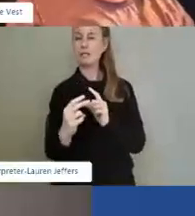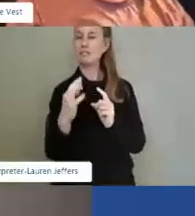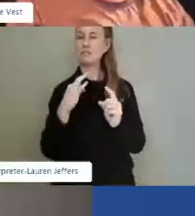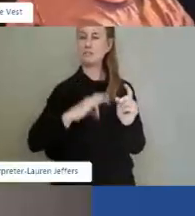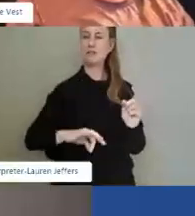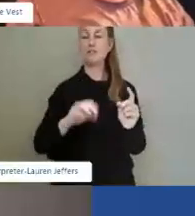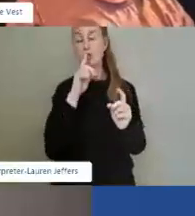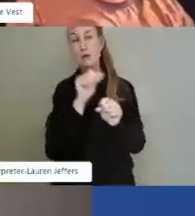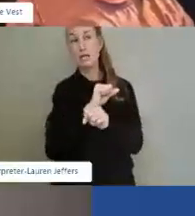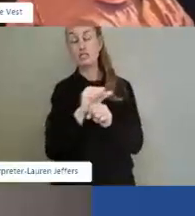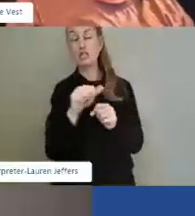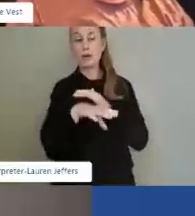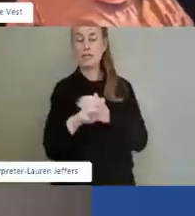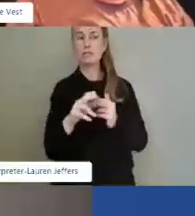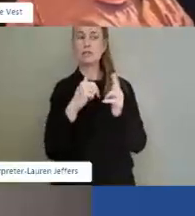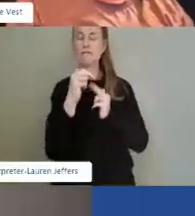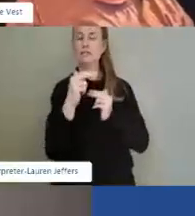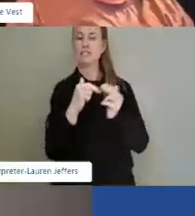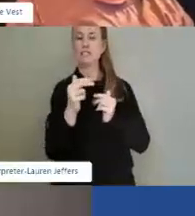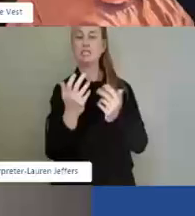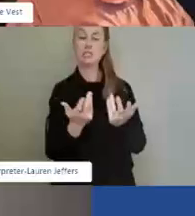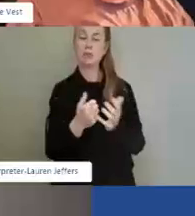actually going into the facilities.